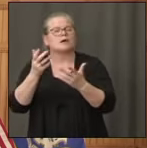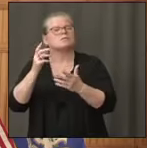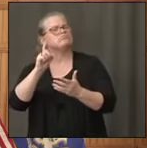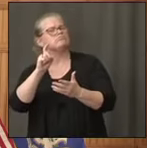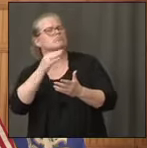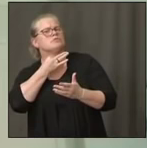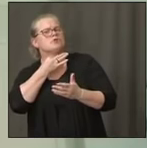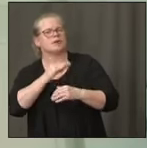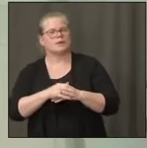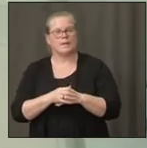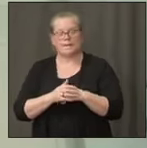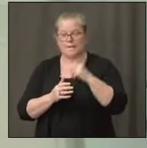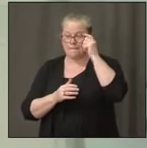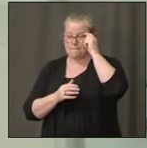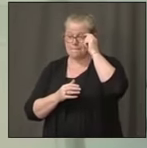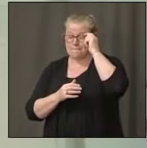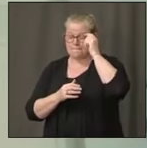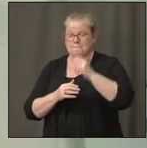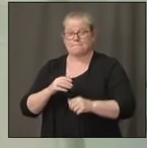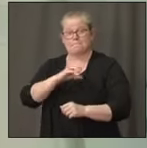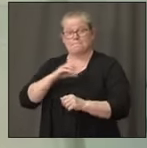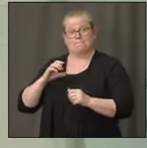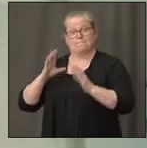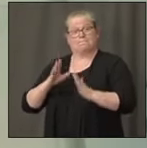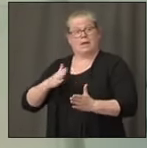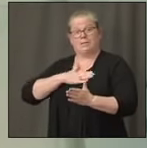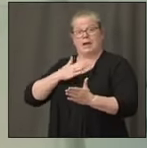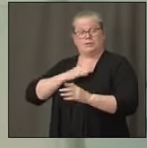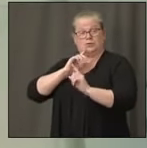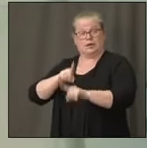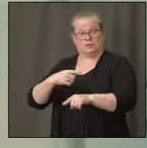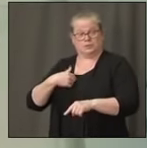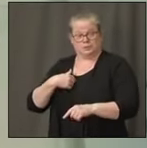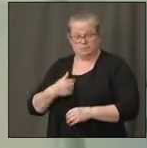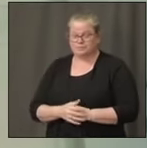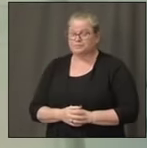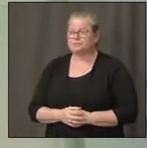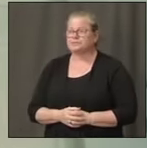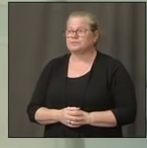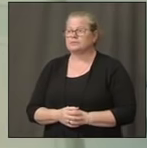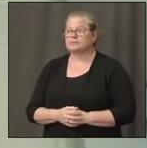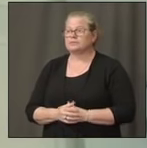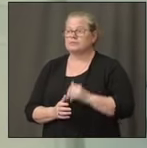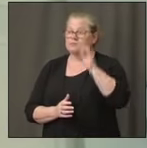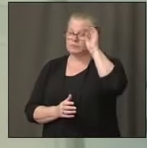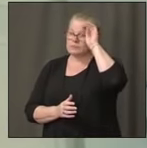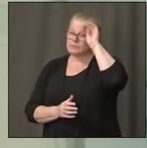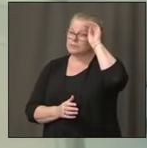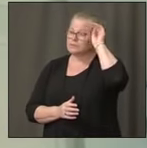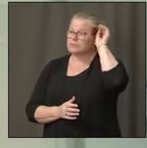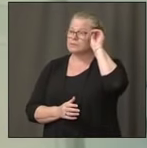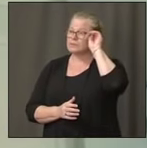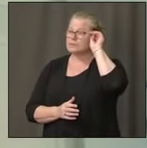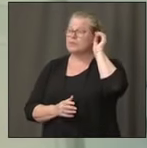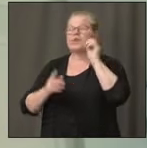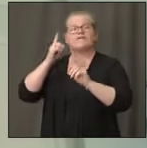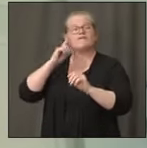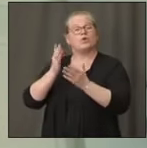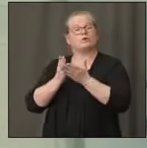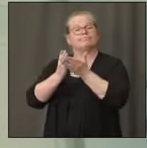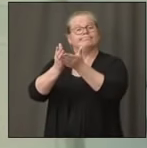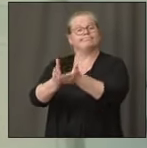I'm happy to take this one, Governor, if you'd like. Yeah, so for ferries, broadly, there are restrictions. And it's similar